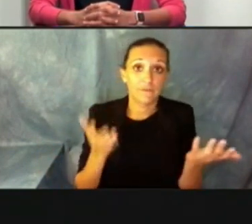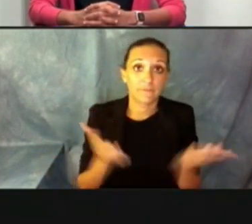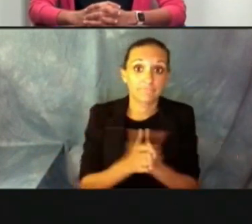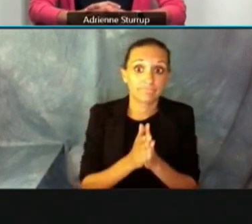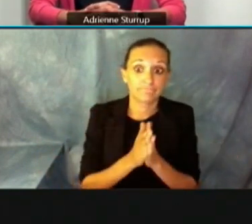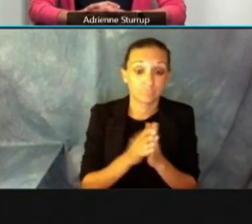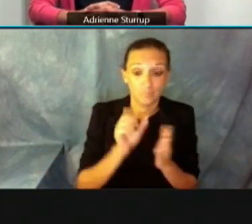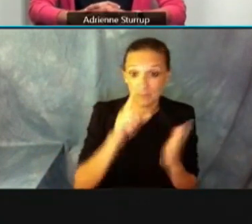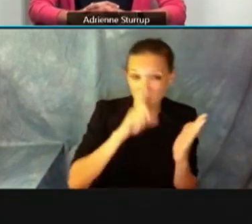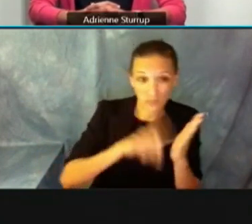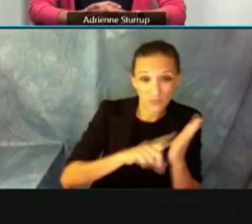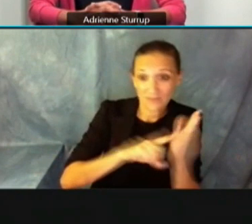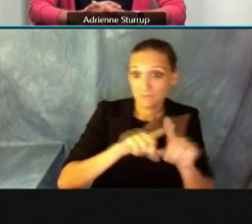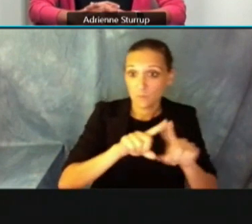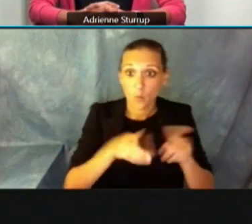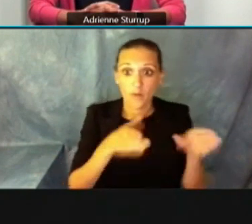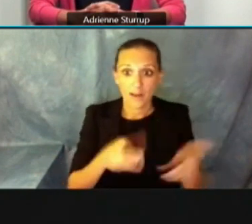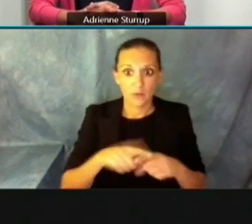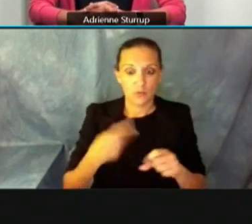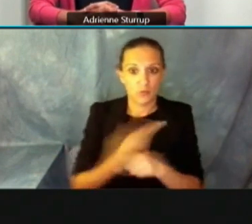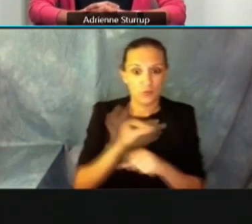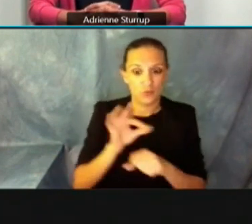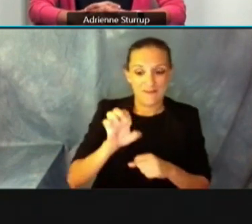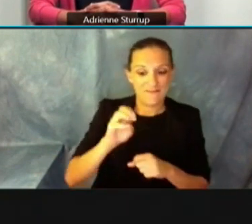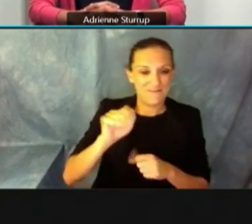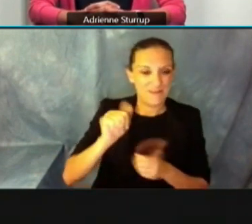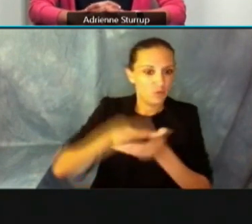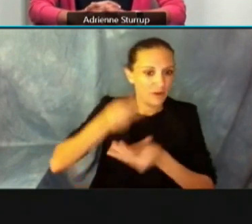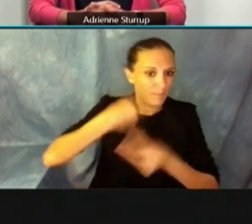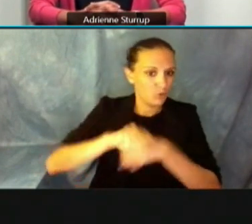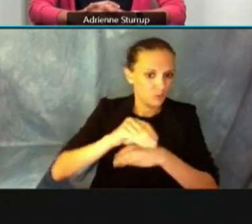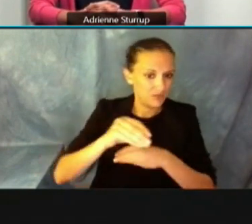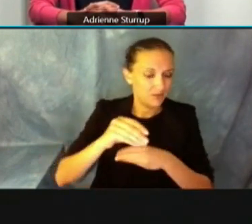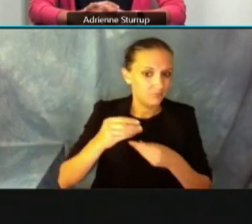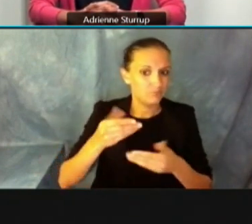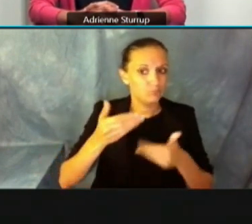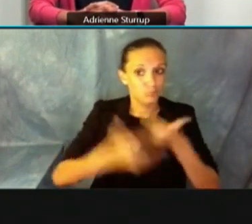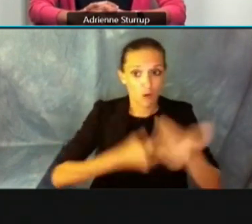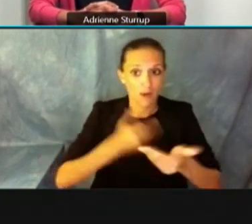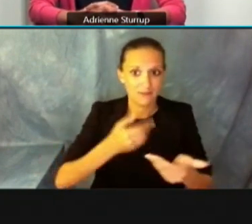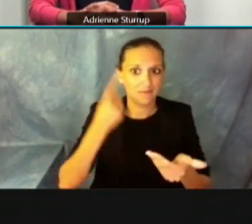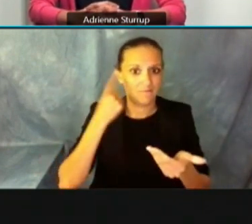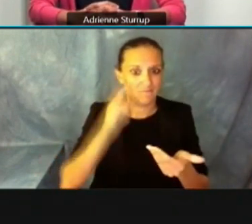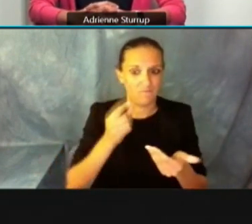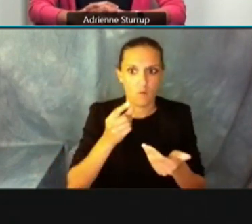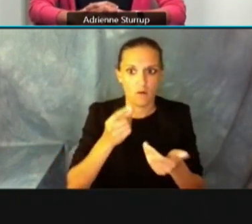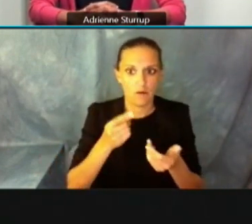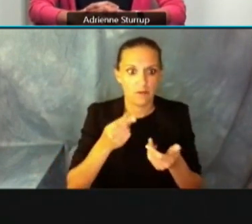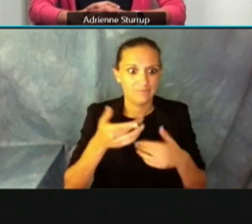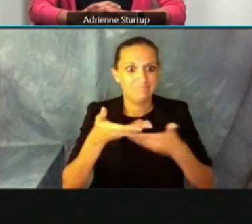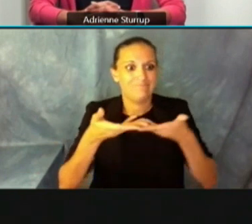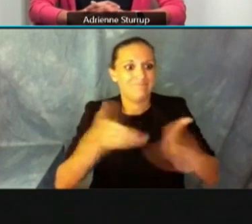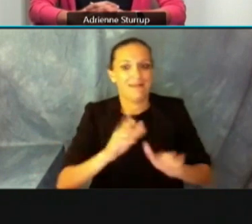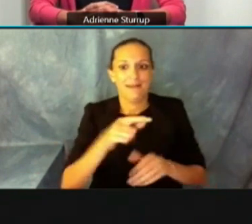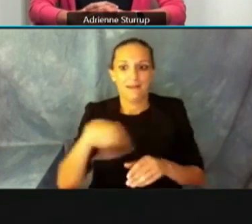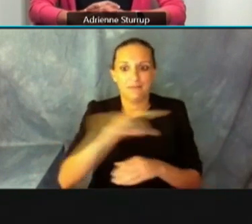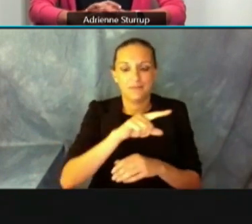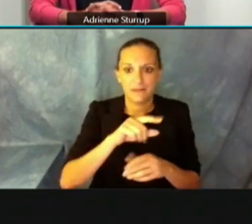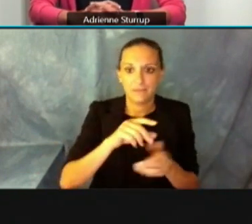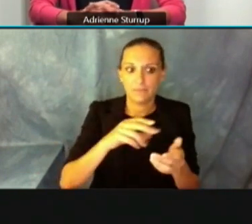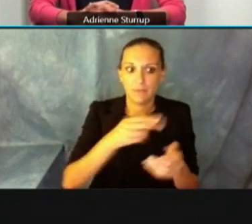looking into ways to use the FEMA reimbursement process or availing the hospital partners to special